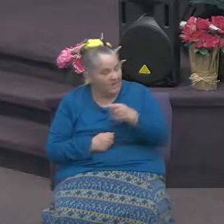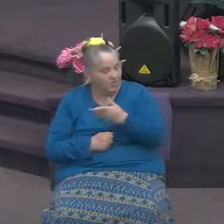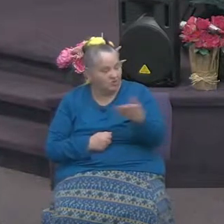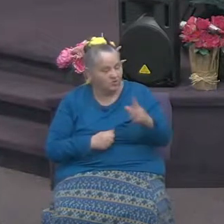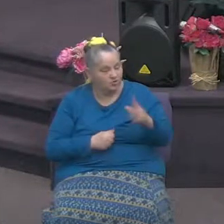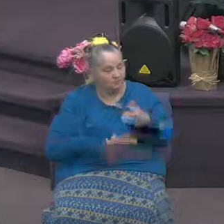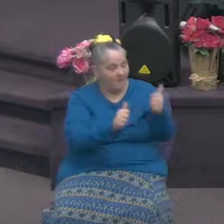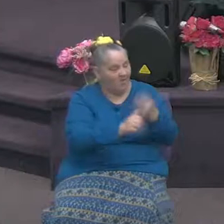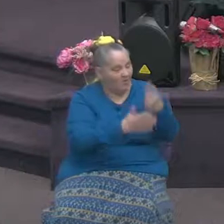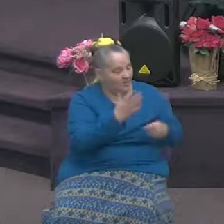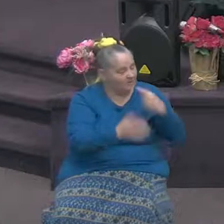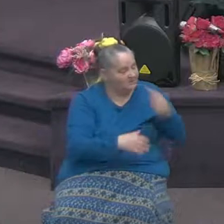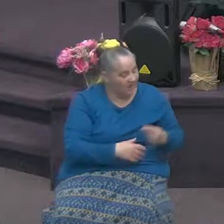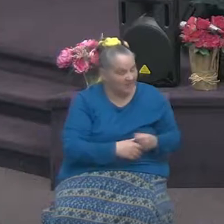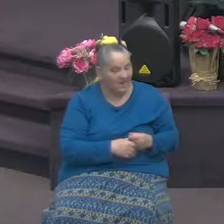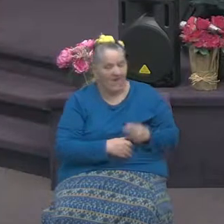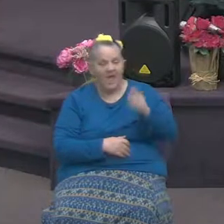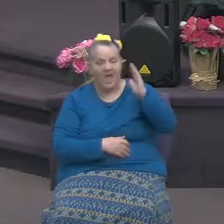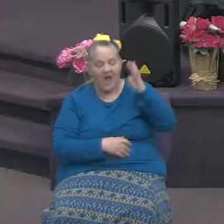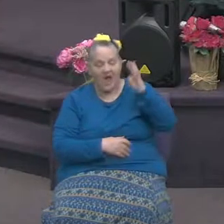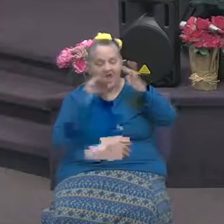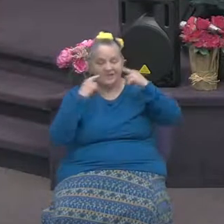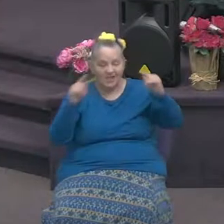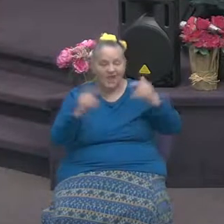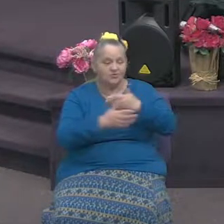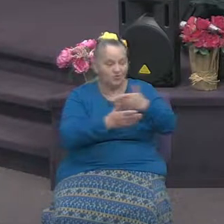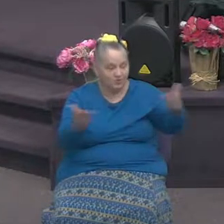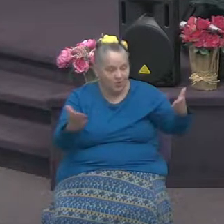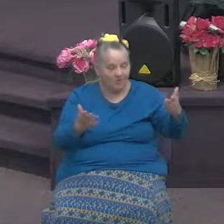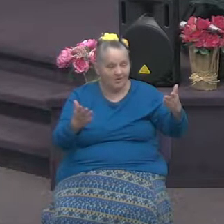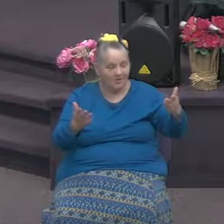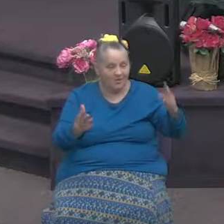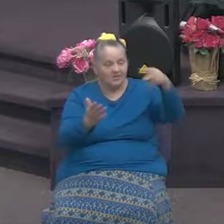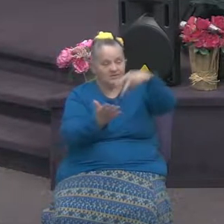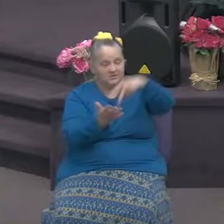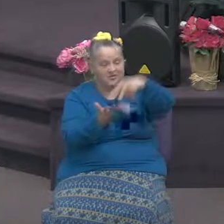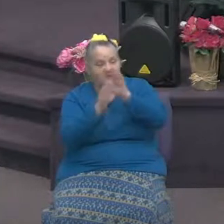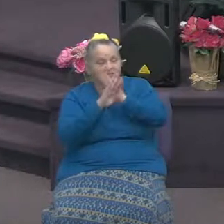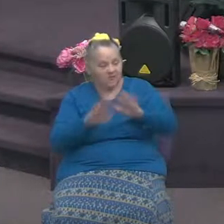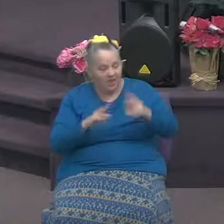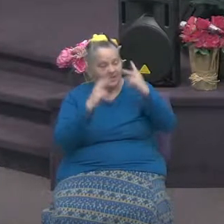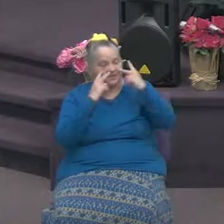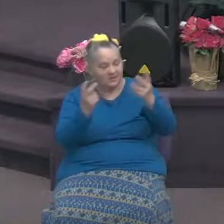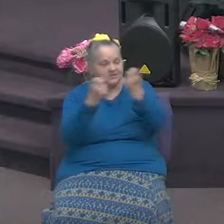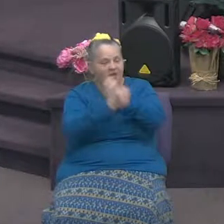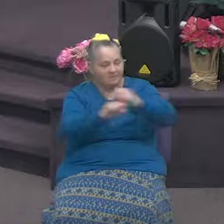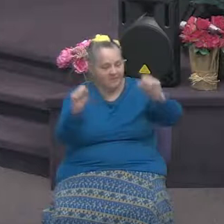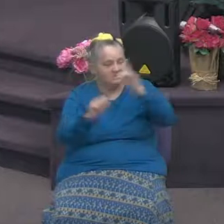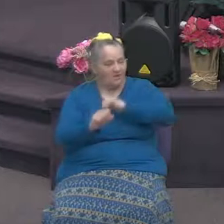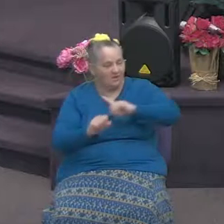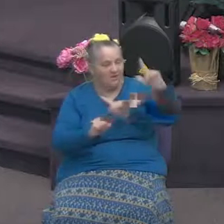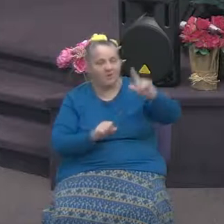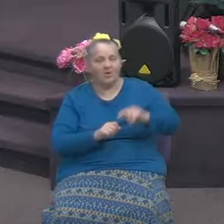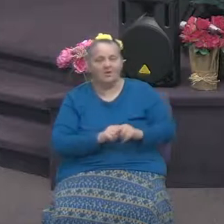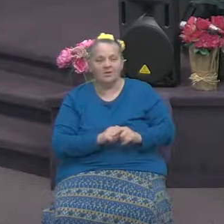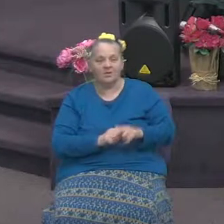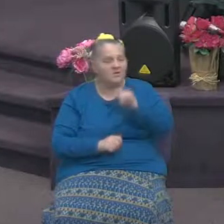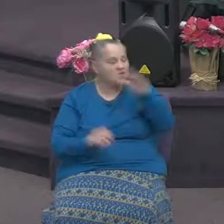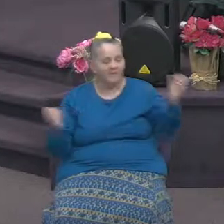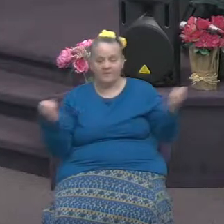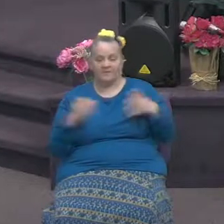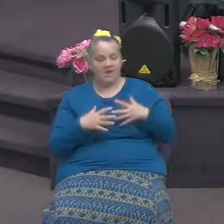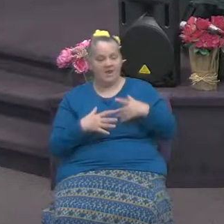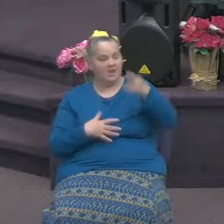to follow what he said. He said, I have declared to you, stand still and see the salvation. Fear